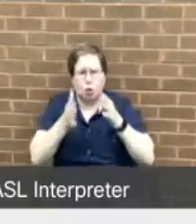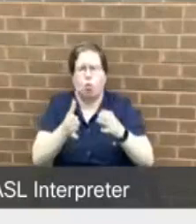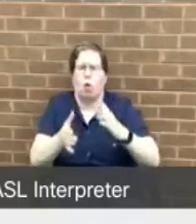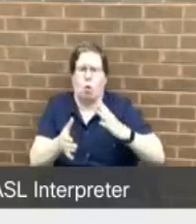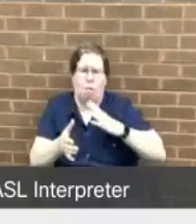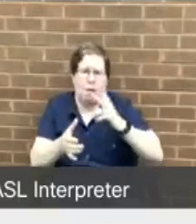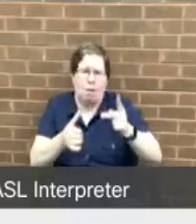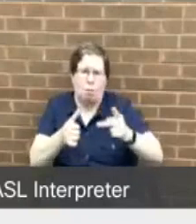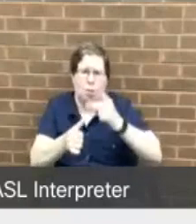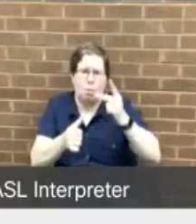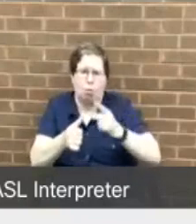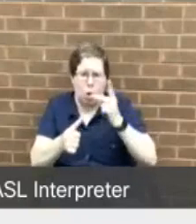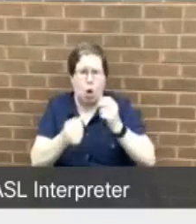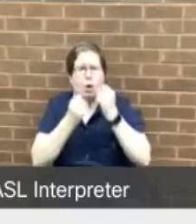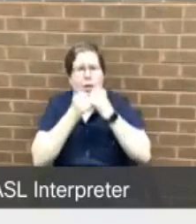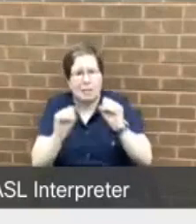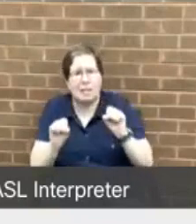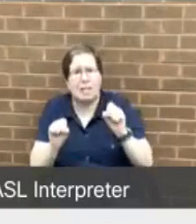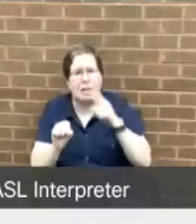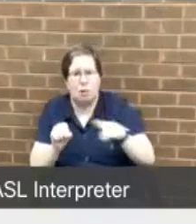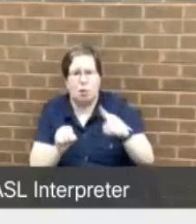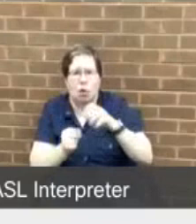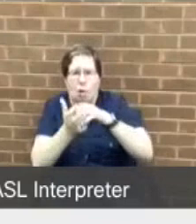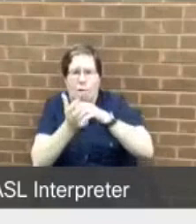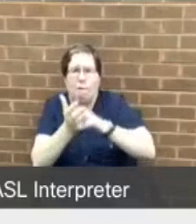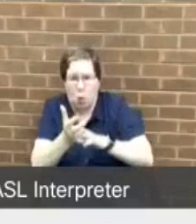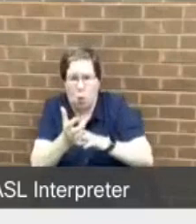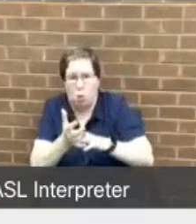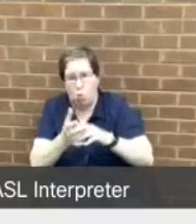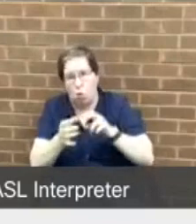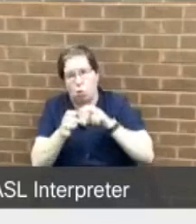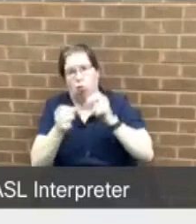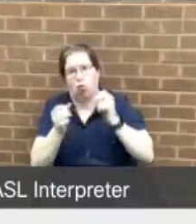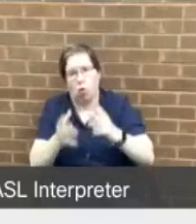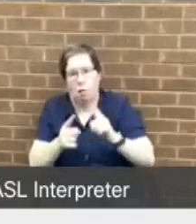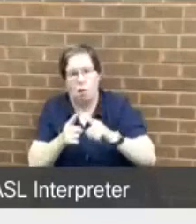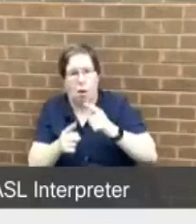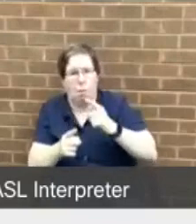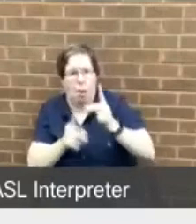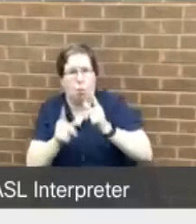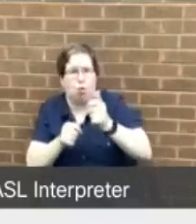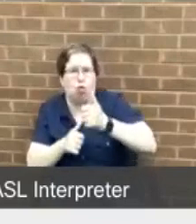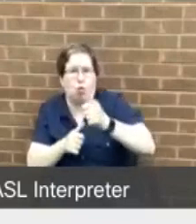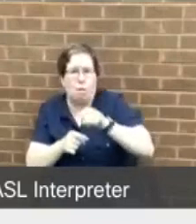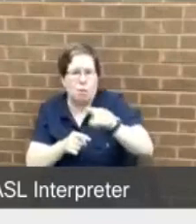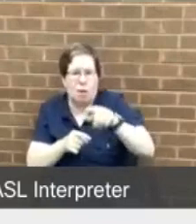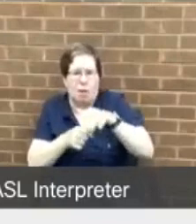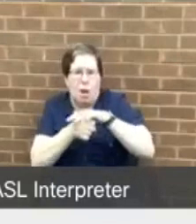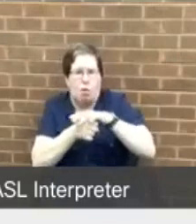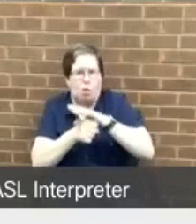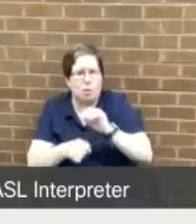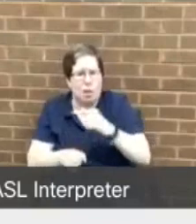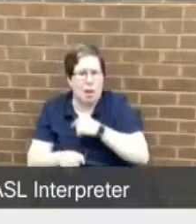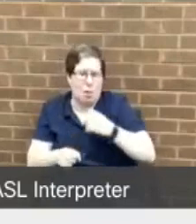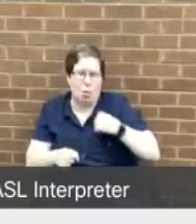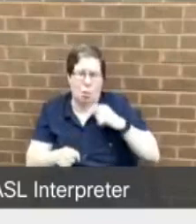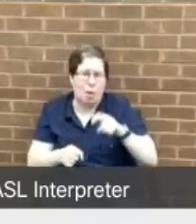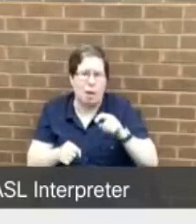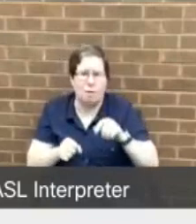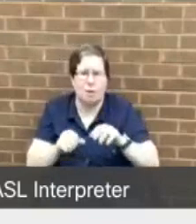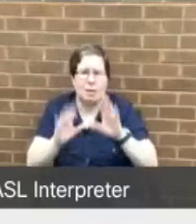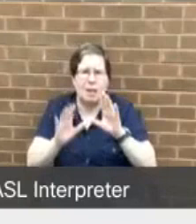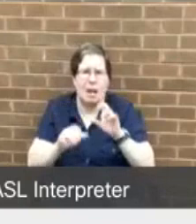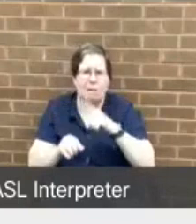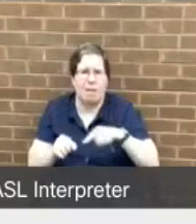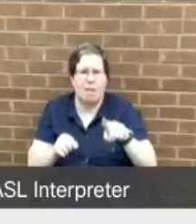going to prioritize the safety of our vulnerable road users and travelers through that region. And that means that we're going to